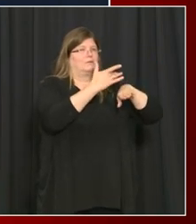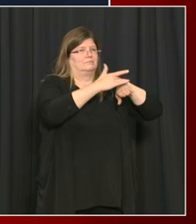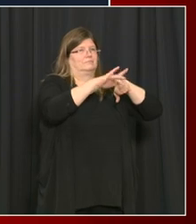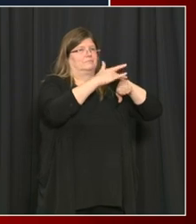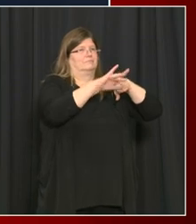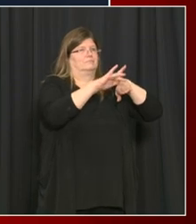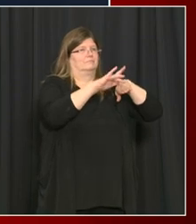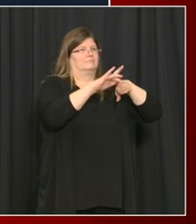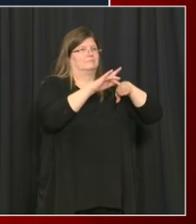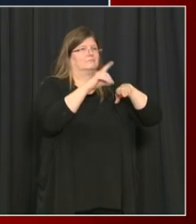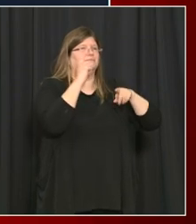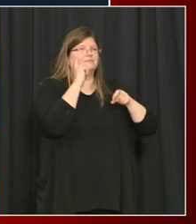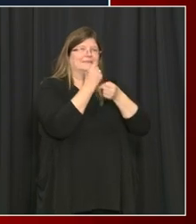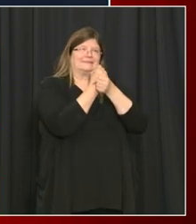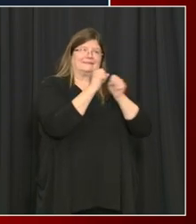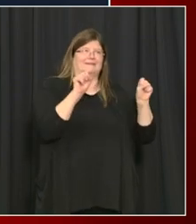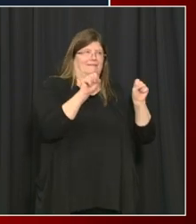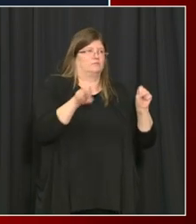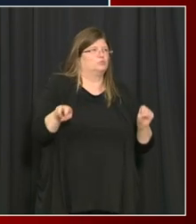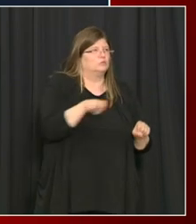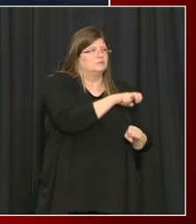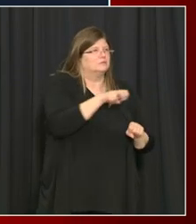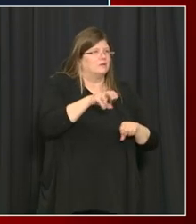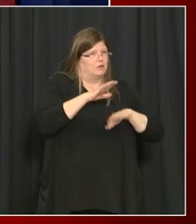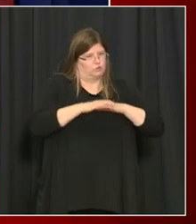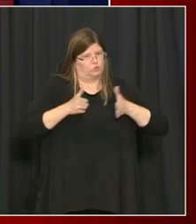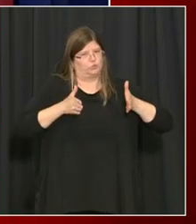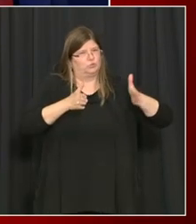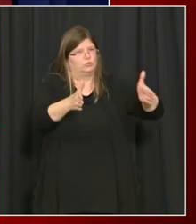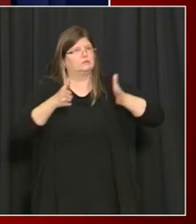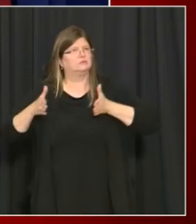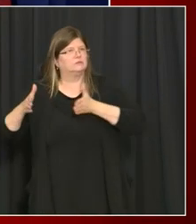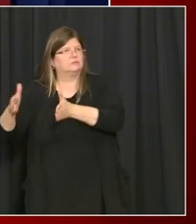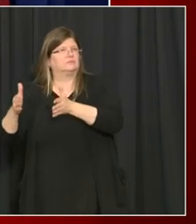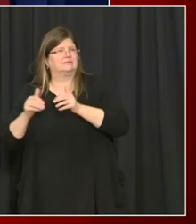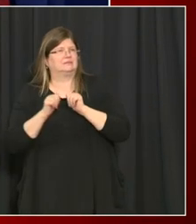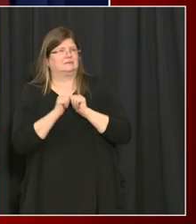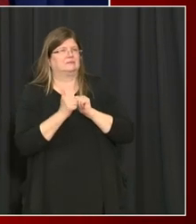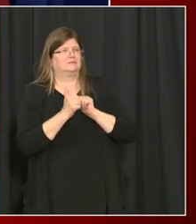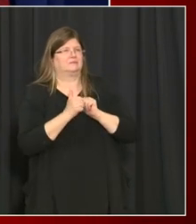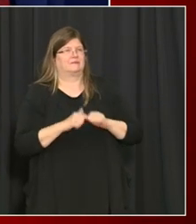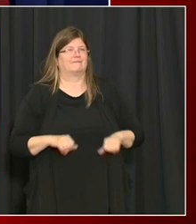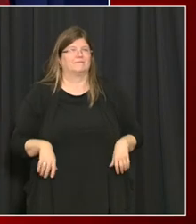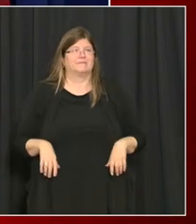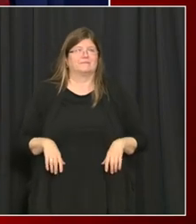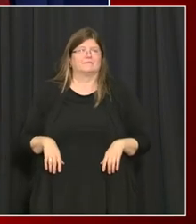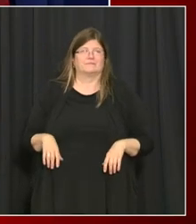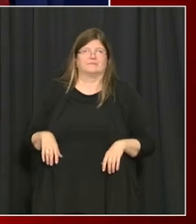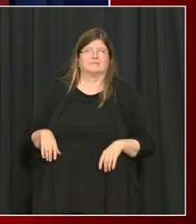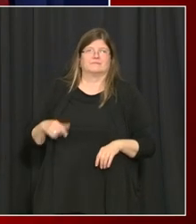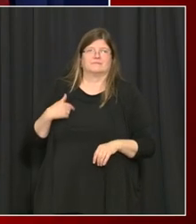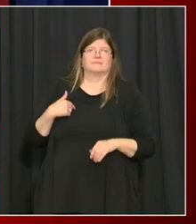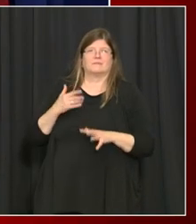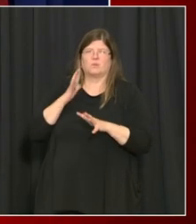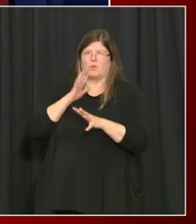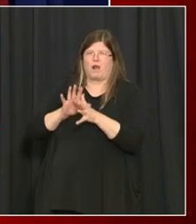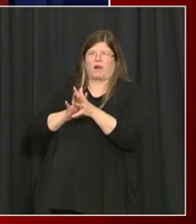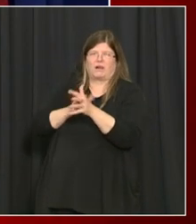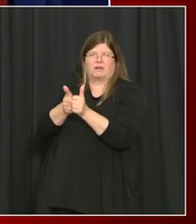distance? I expect, and I'm going to get a briefing from the group today who's been working and